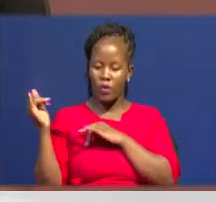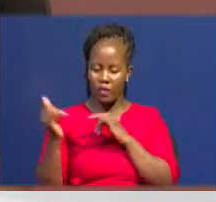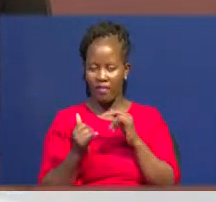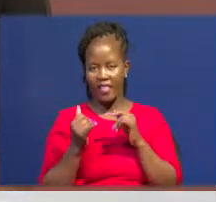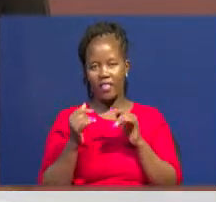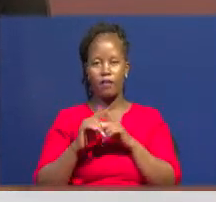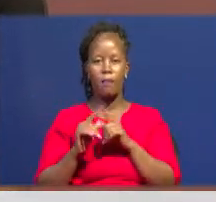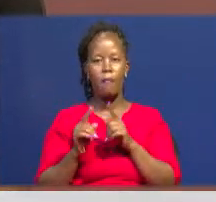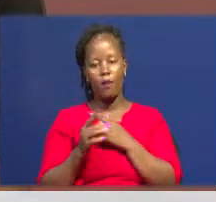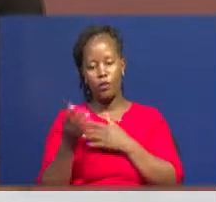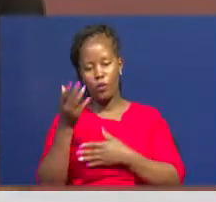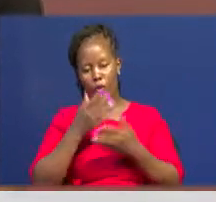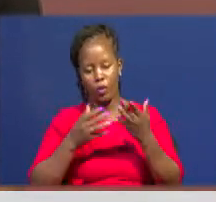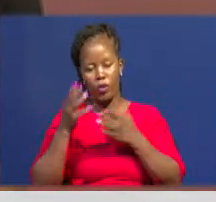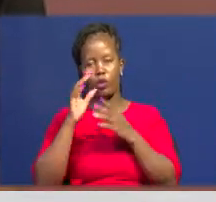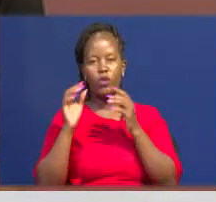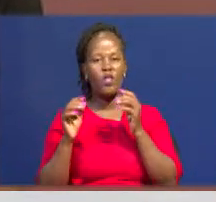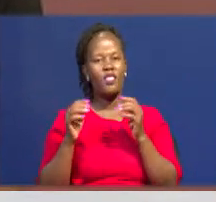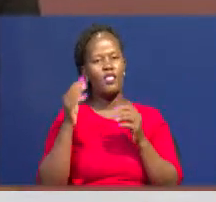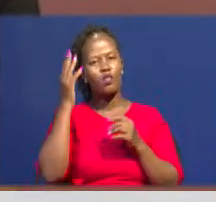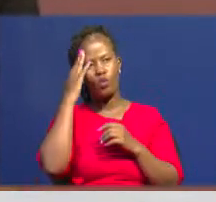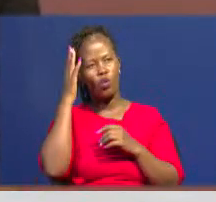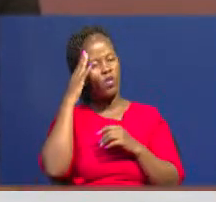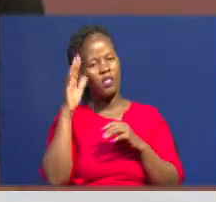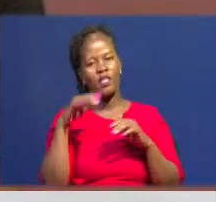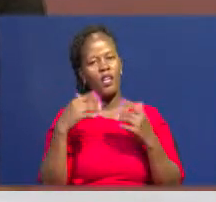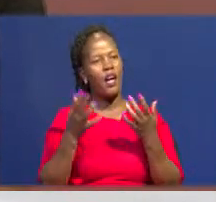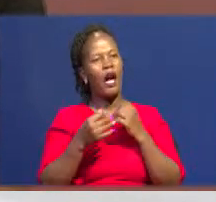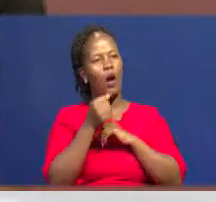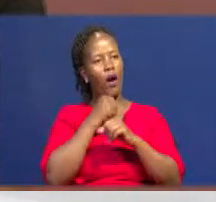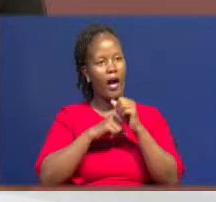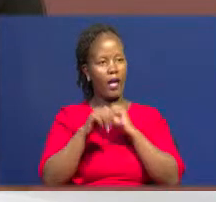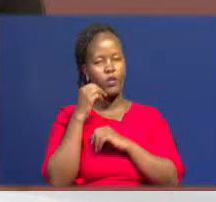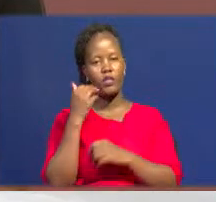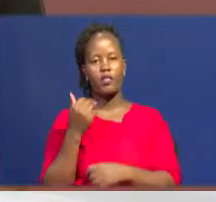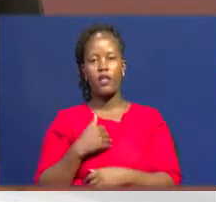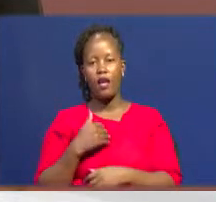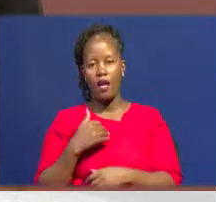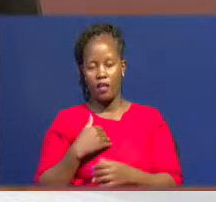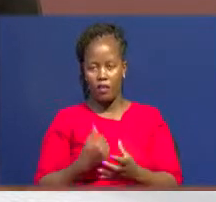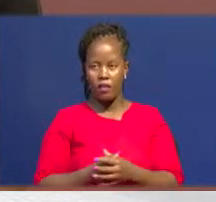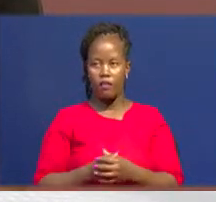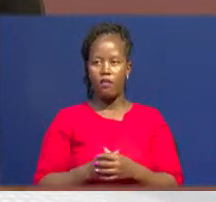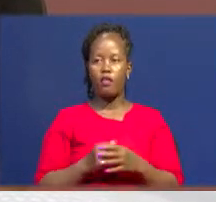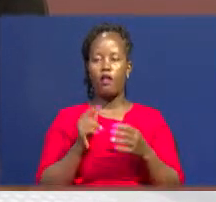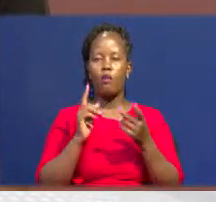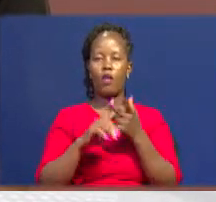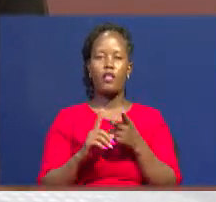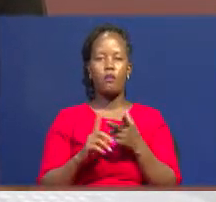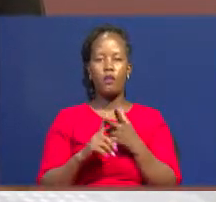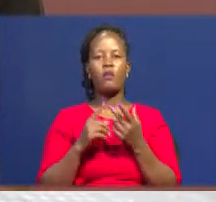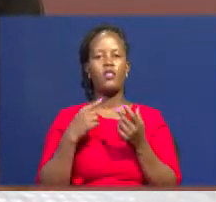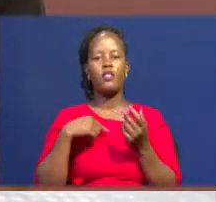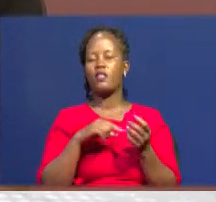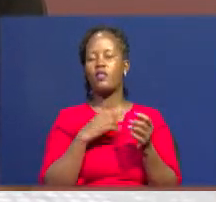us, so that we can figure out how can we do this together. We are open, we